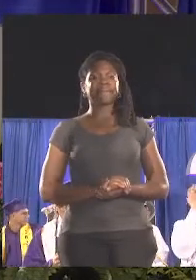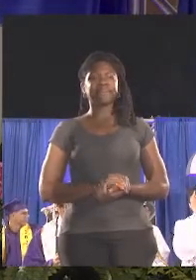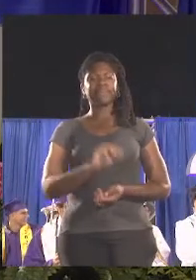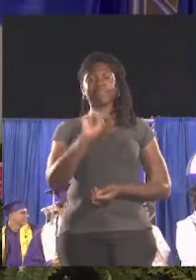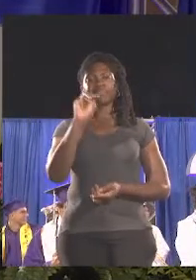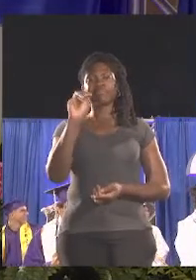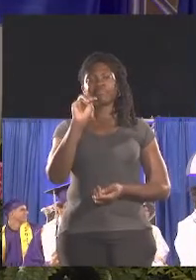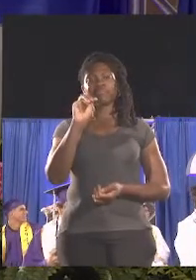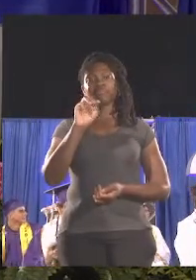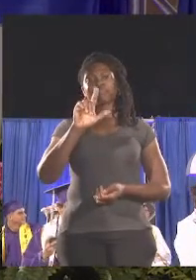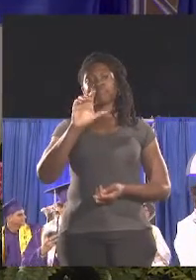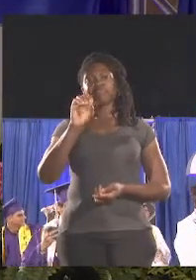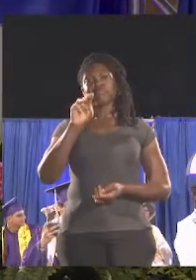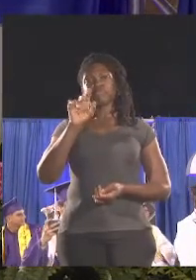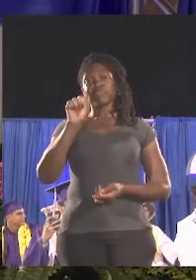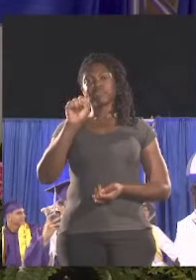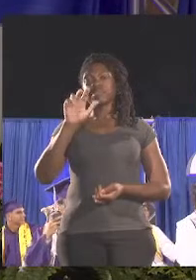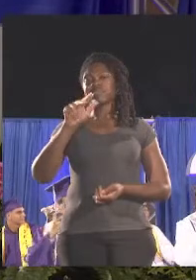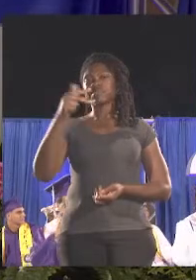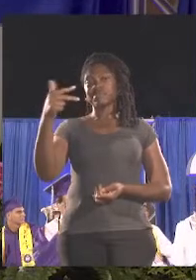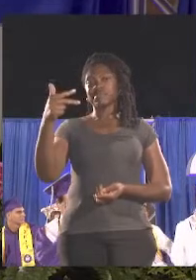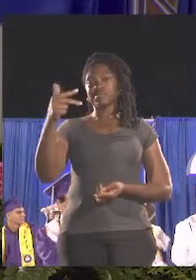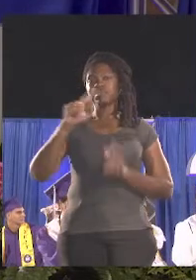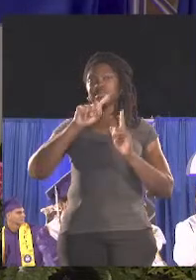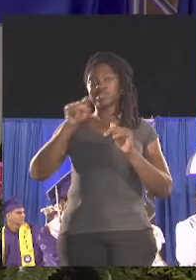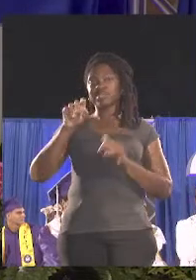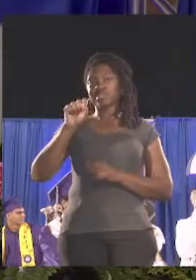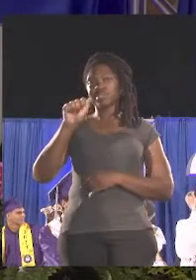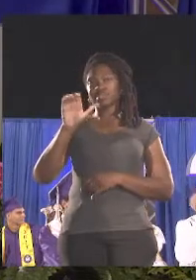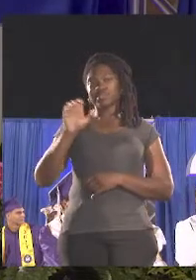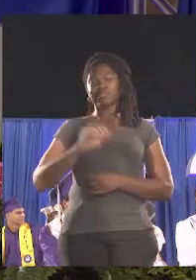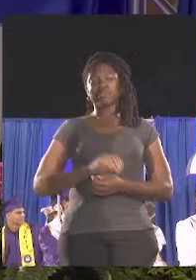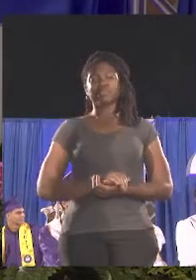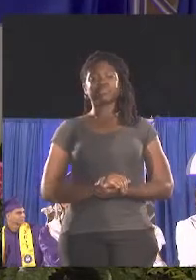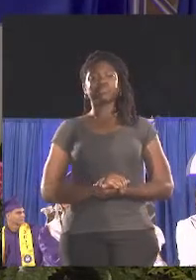Miguel A. Lomas III, San Antonio College.